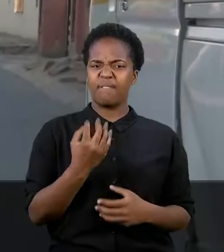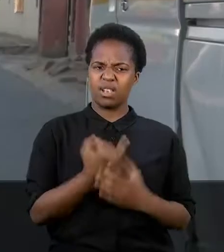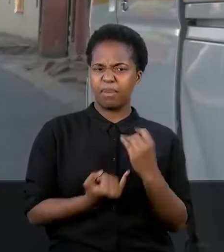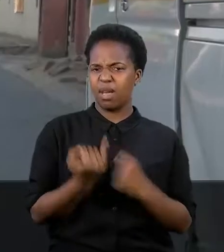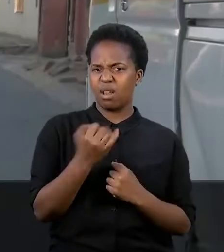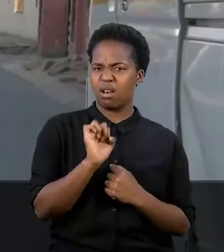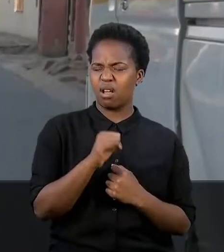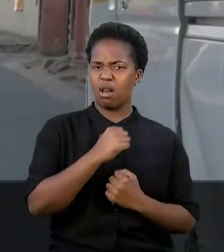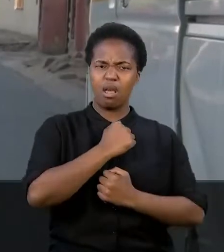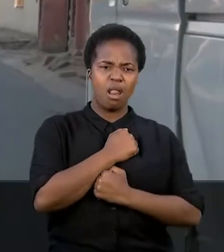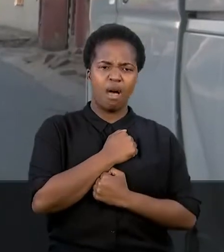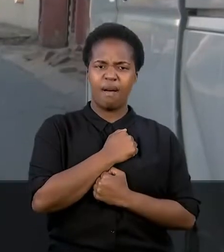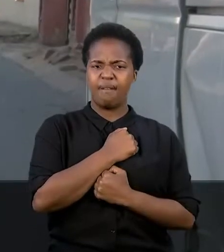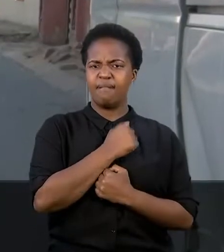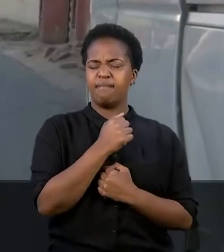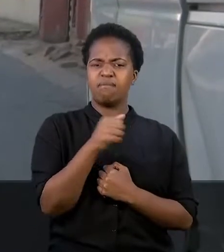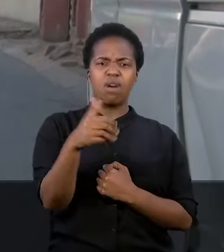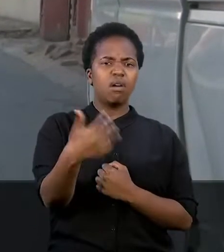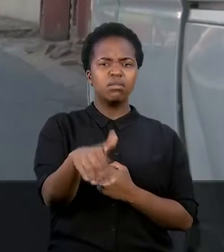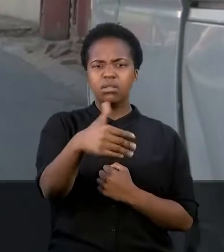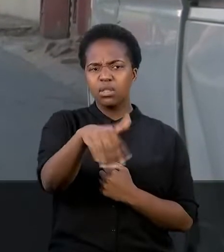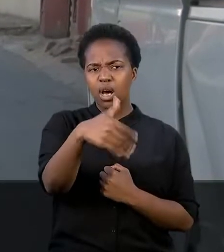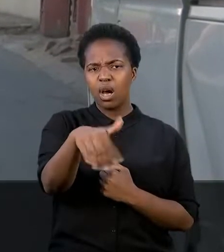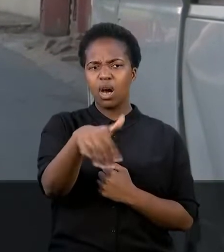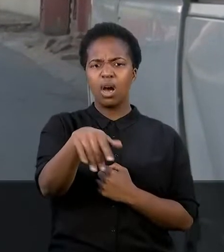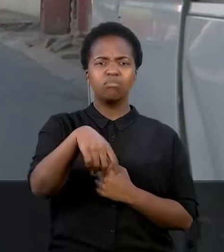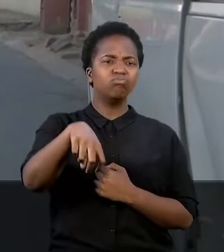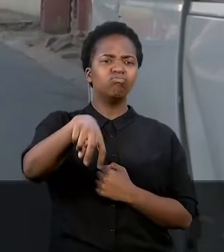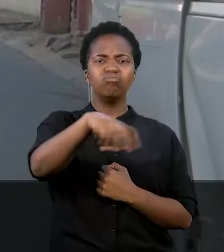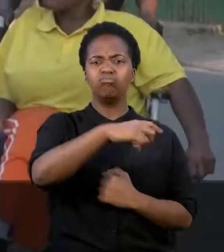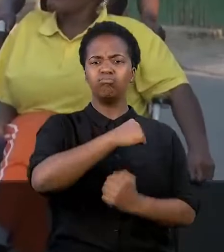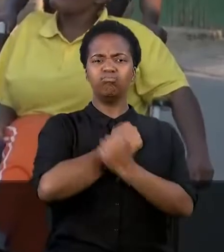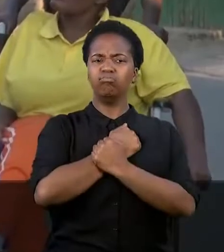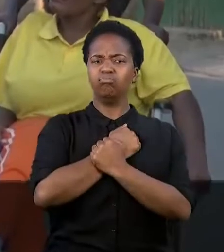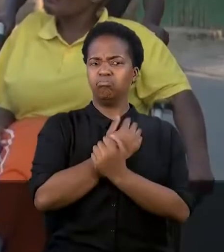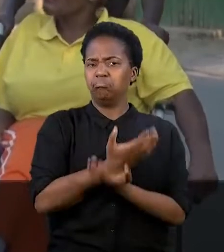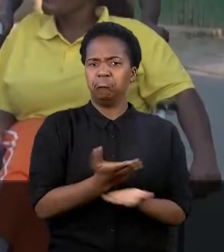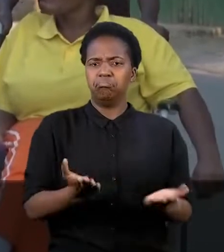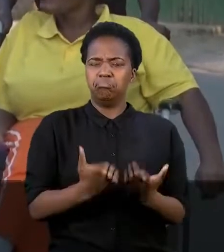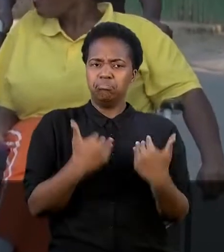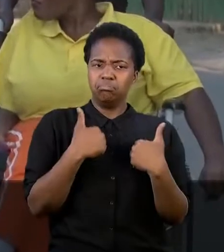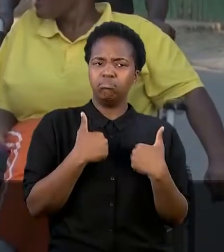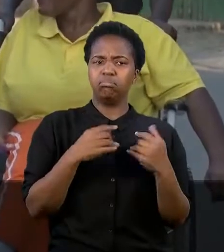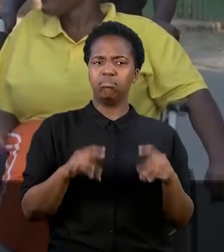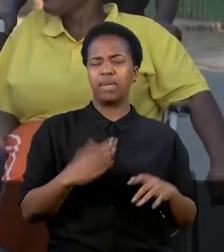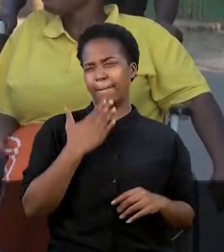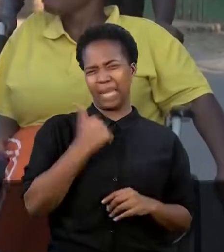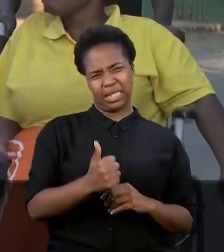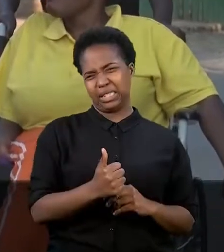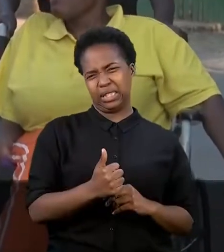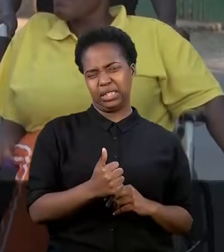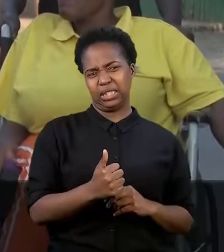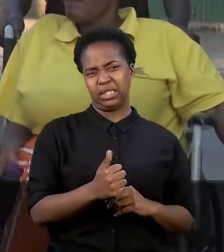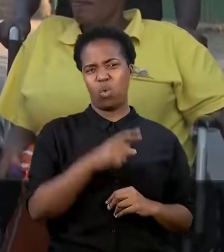imani, lwa anga independenti, lwa tranda kukuhuma, famba, famba. Nalukure ntaka ulche,